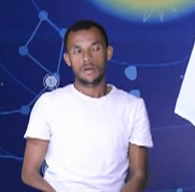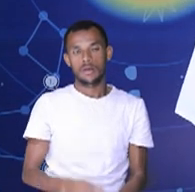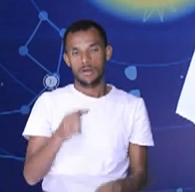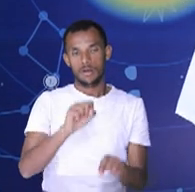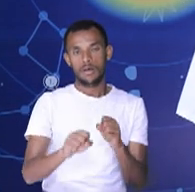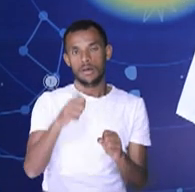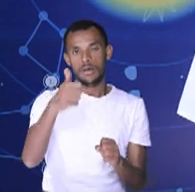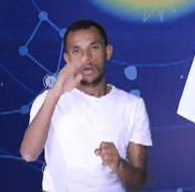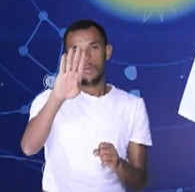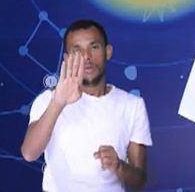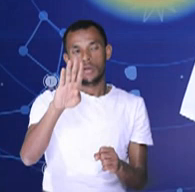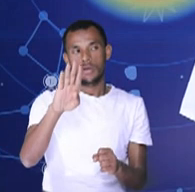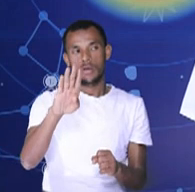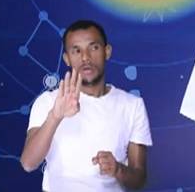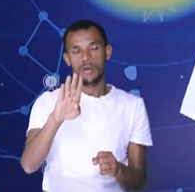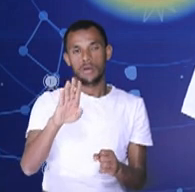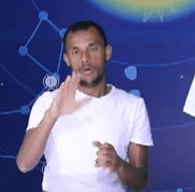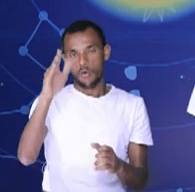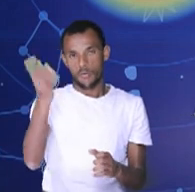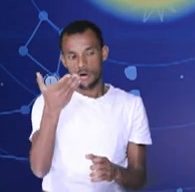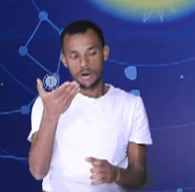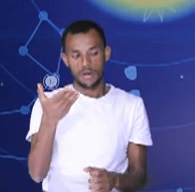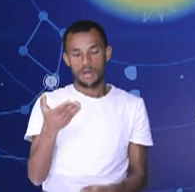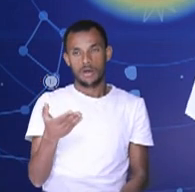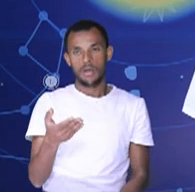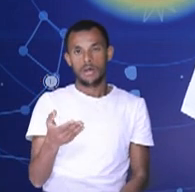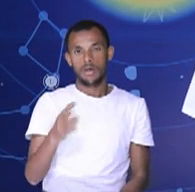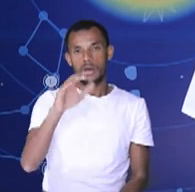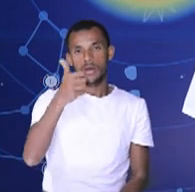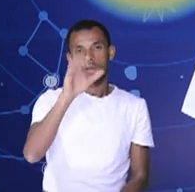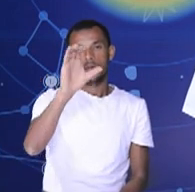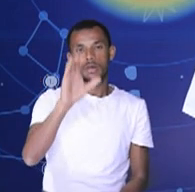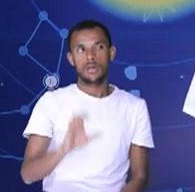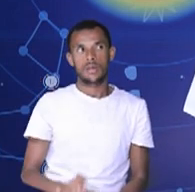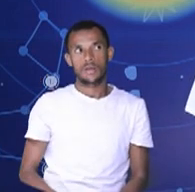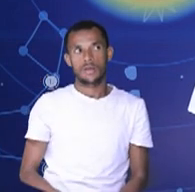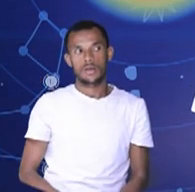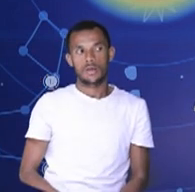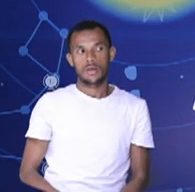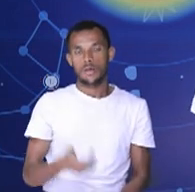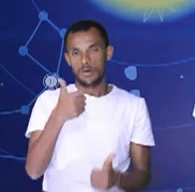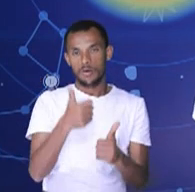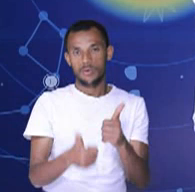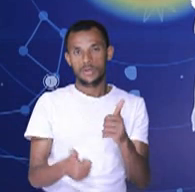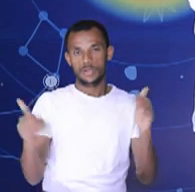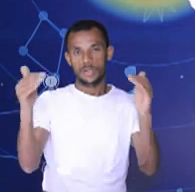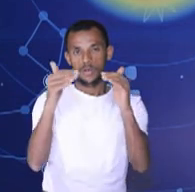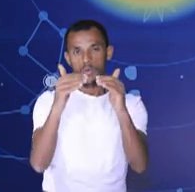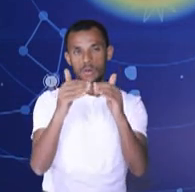So that AB then over AB over AC, which